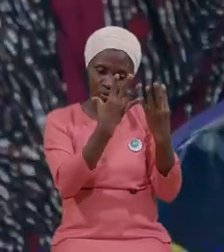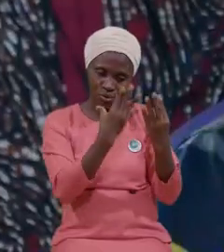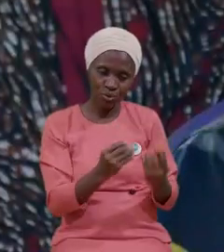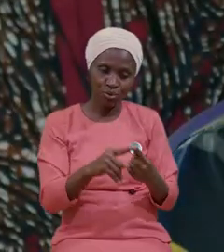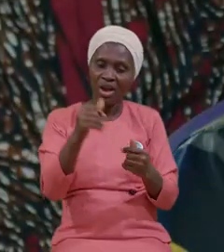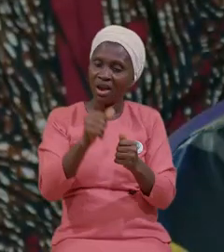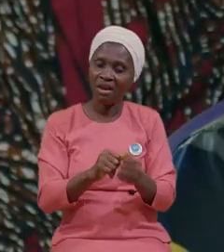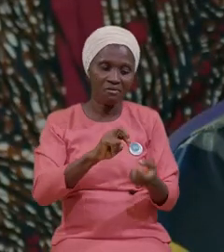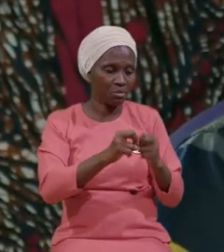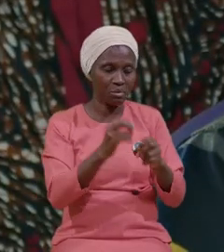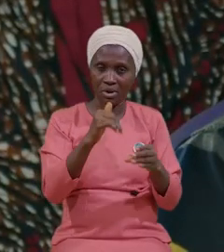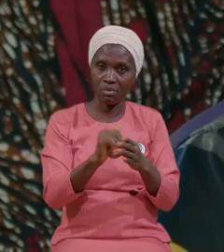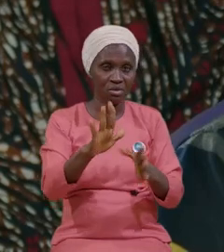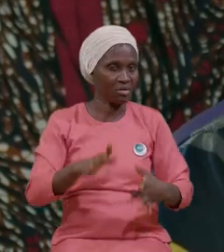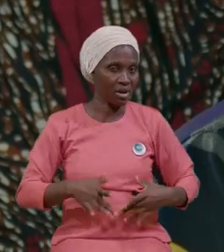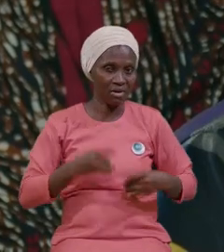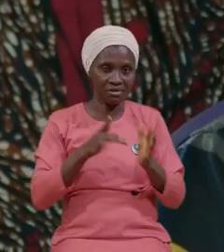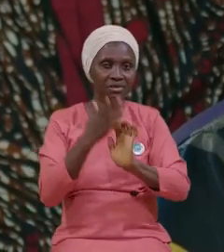your life.